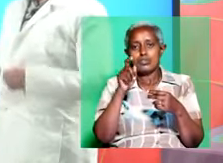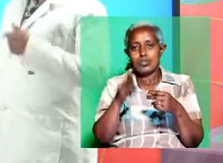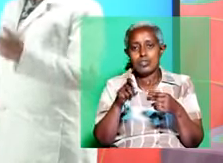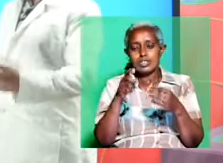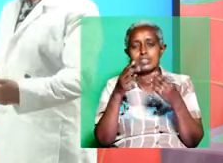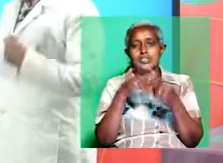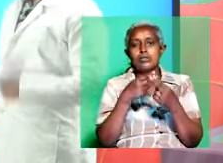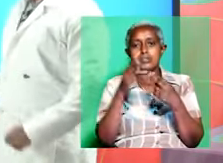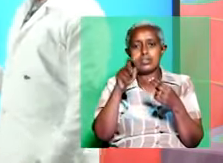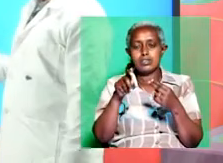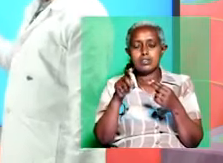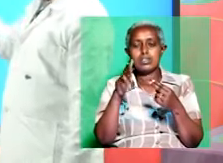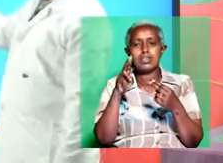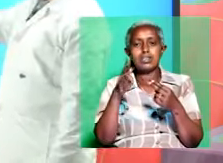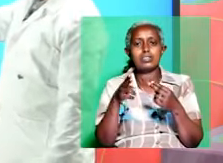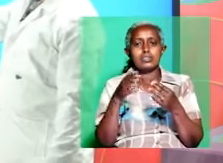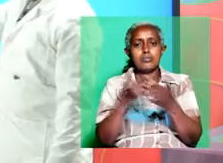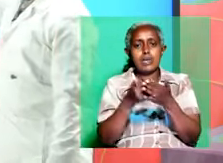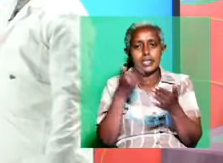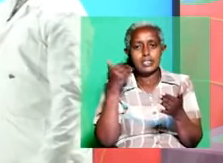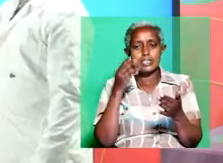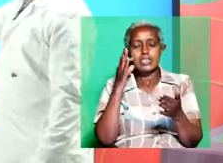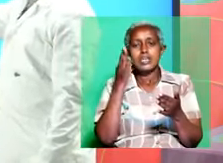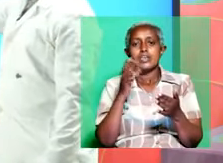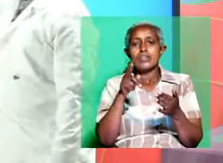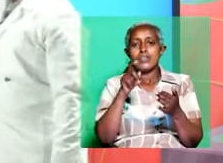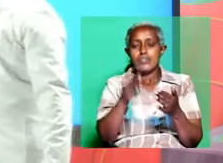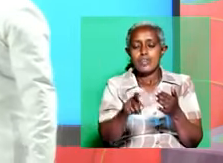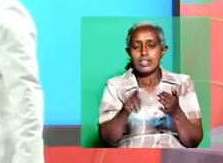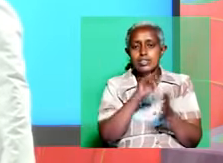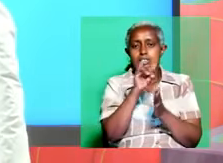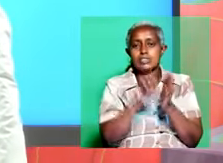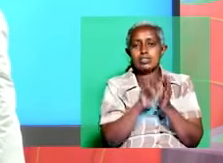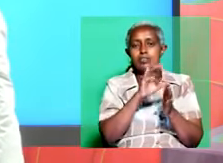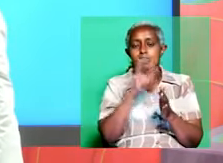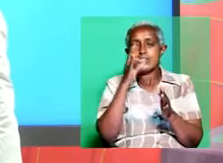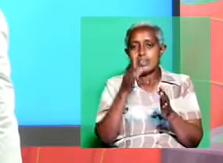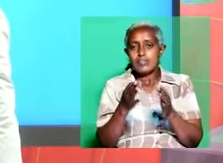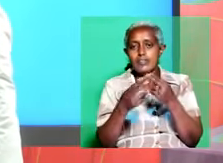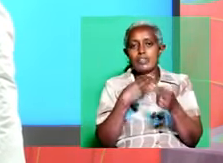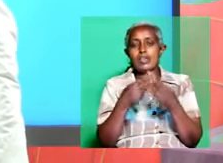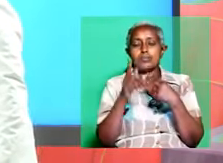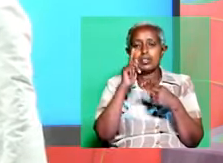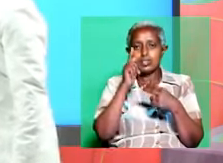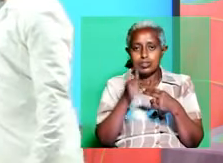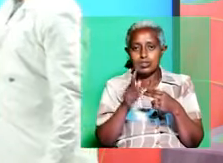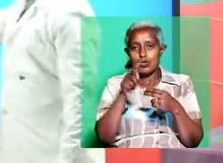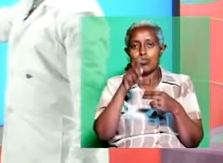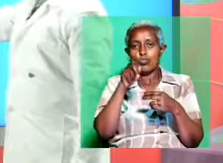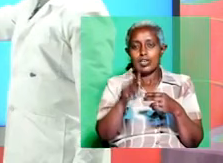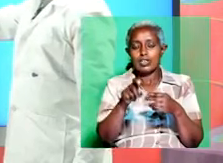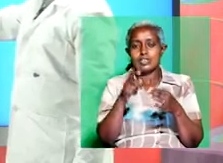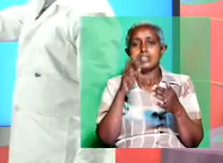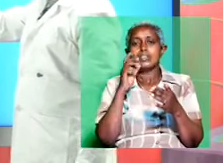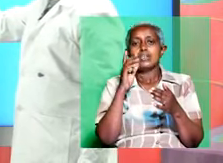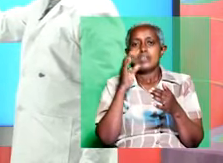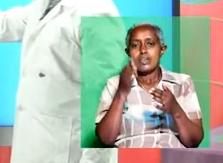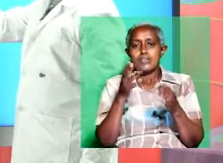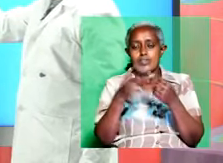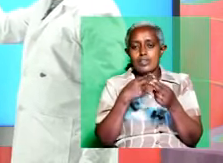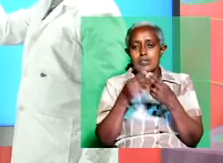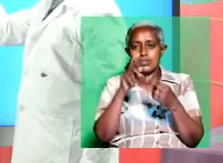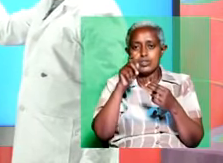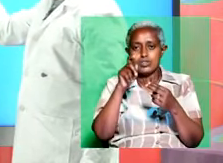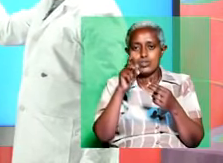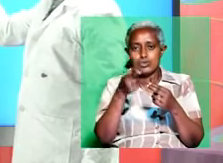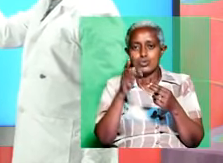plus h minus f of x itself, or it is f times g of x. So f times g of x means this f